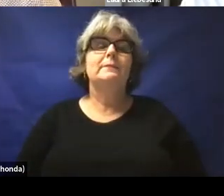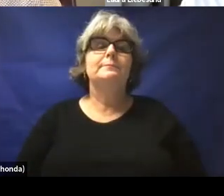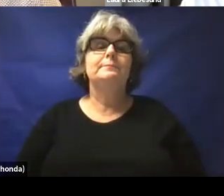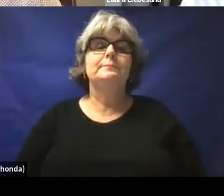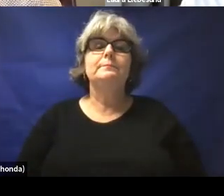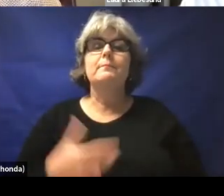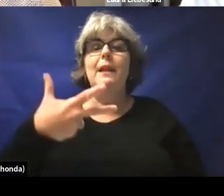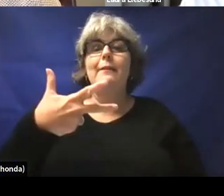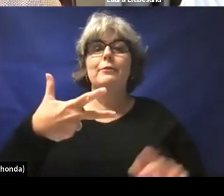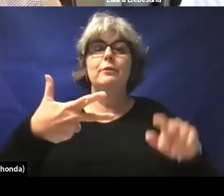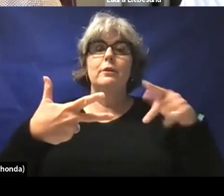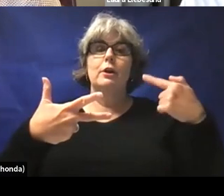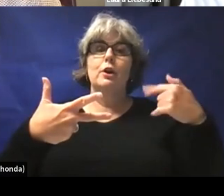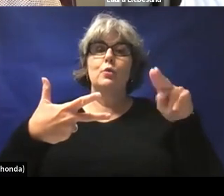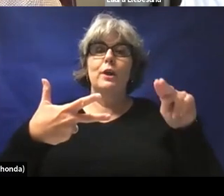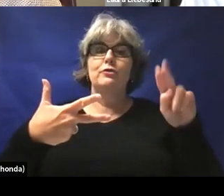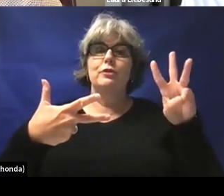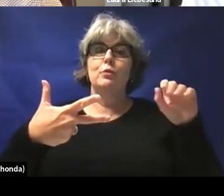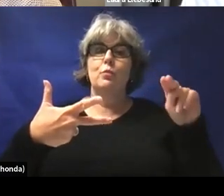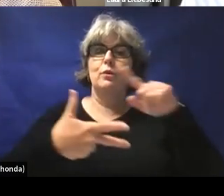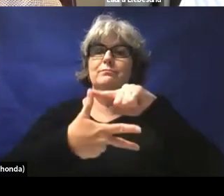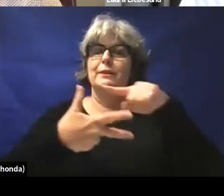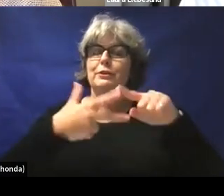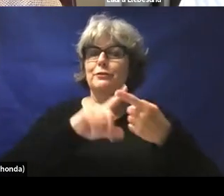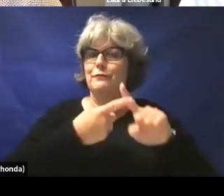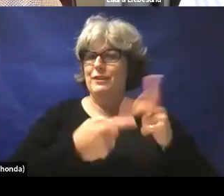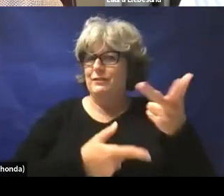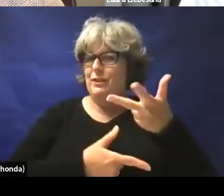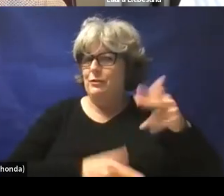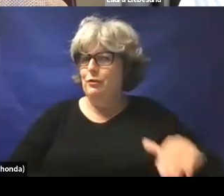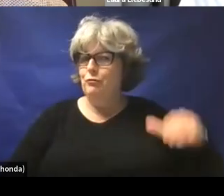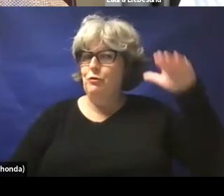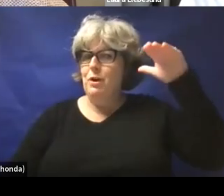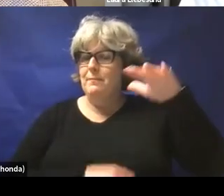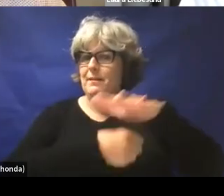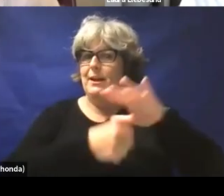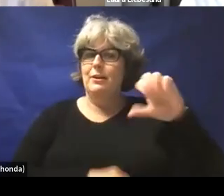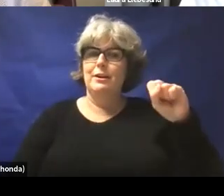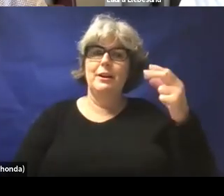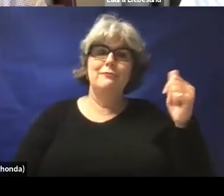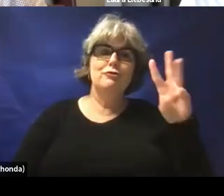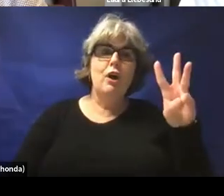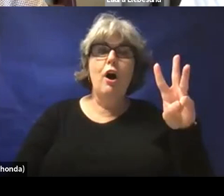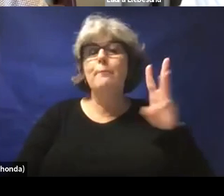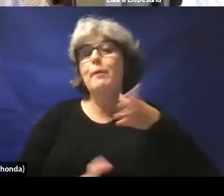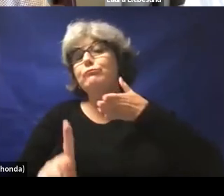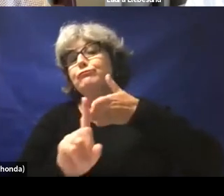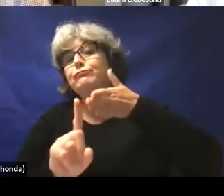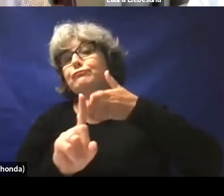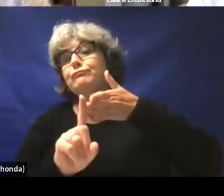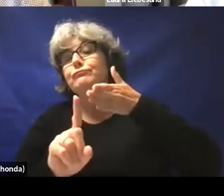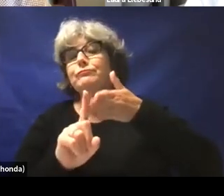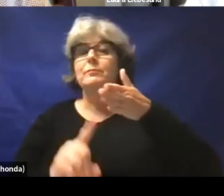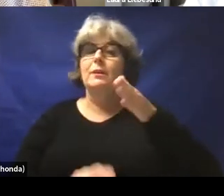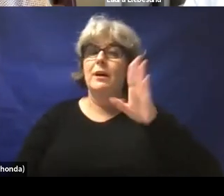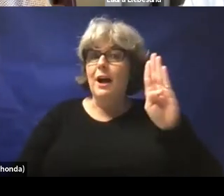three folks, Gretchen Wharton and two of her friends who grew up in Shaw, about what it was like going to those bars. And Gretchen had the great idea